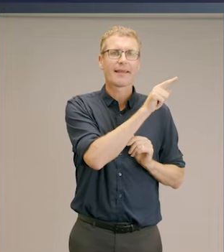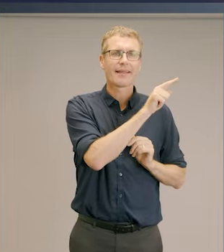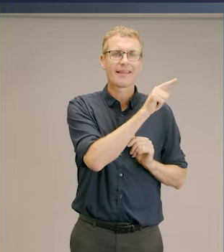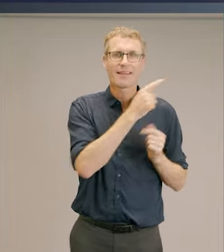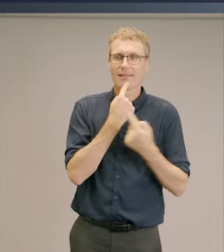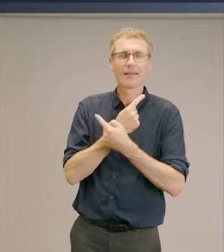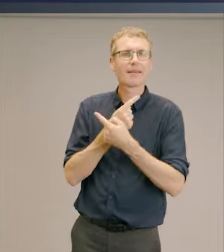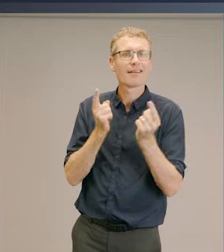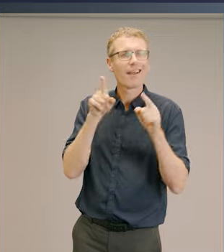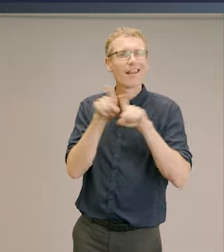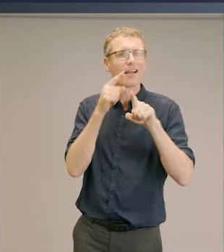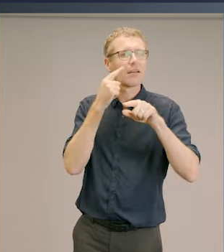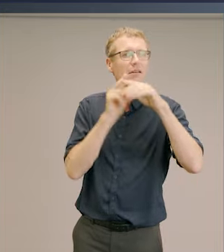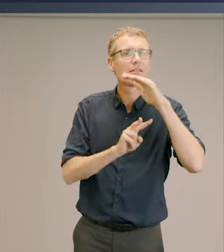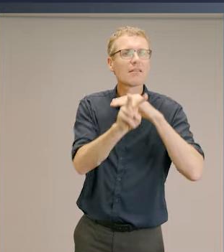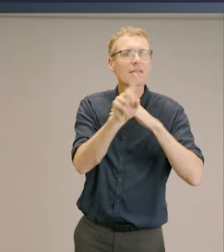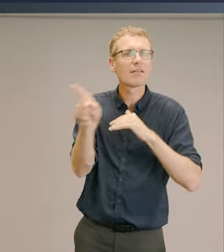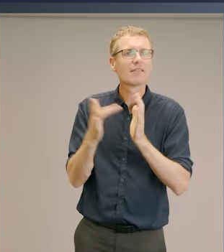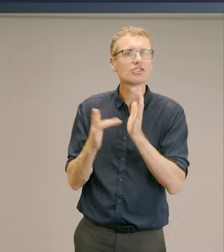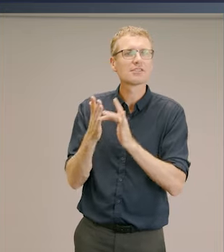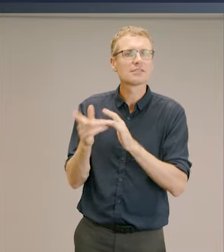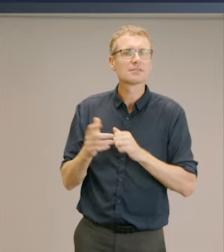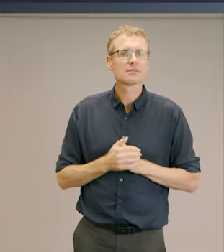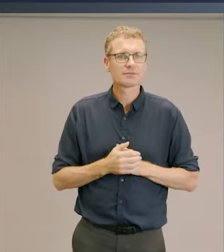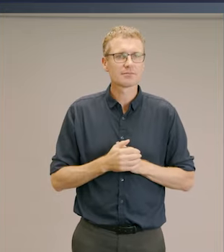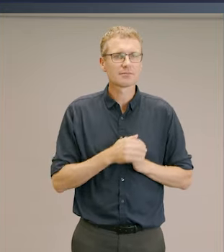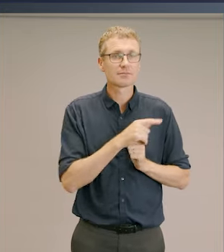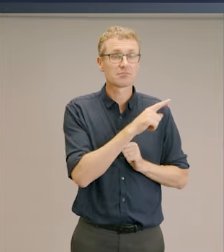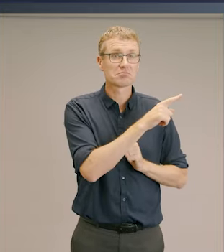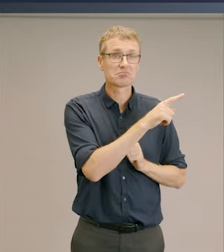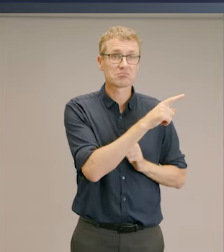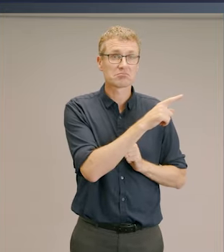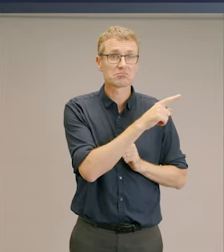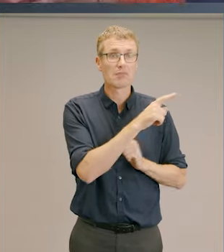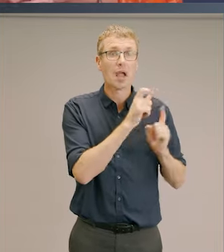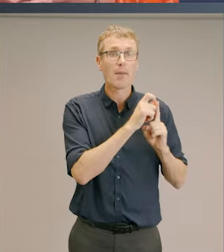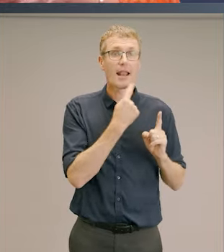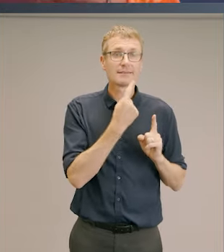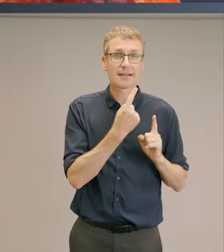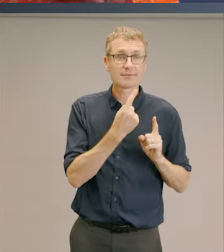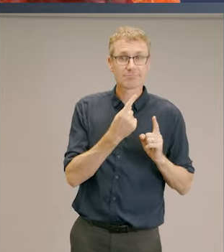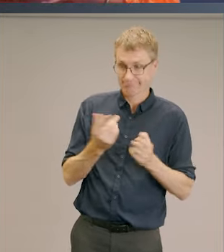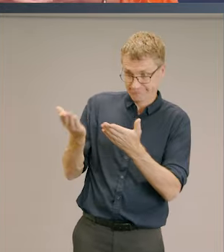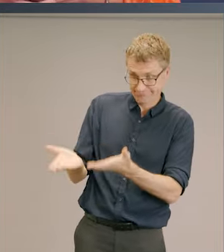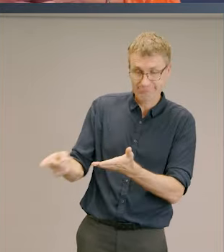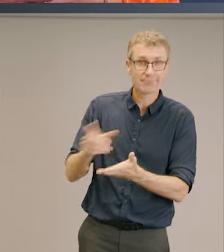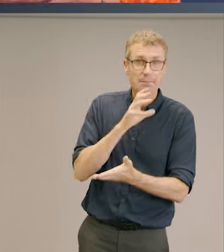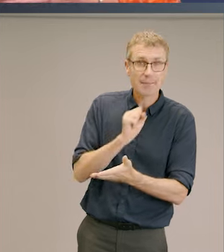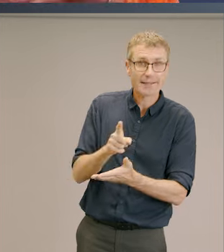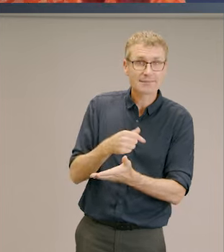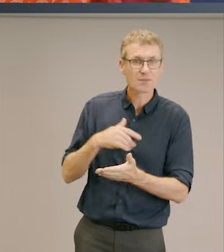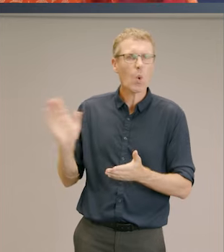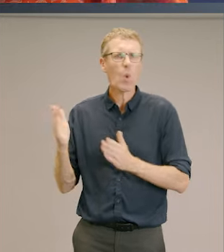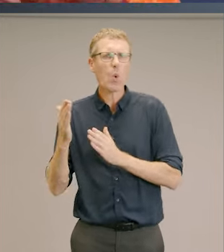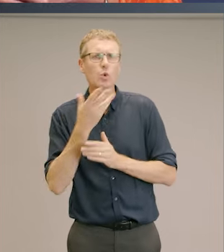Pilate spoke prophetically over Jesus without even realizing it. In John 19, verse 5, Pilate said, look, here is the man.